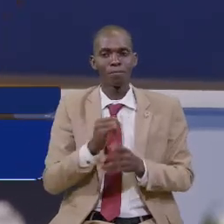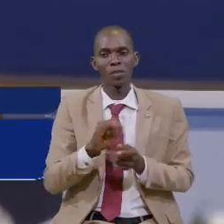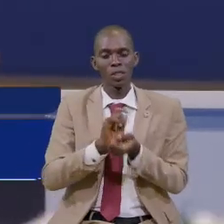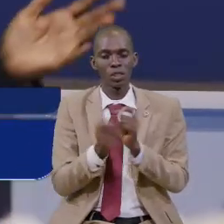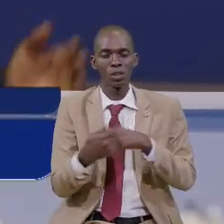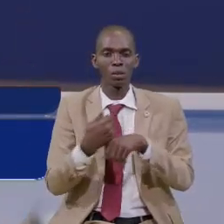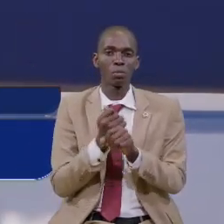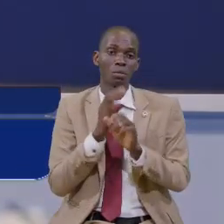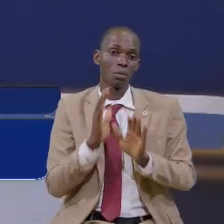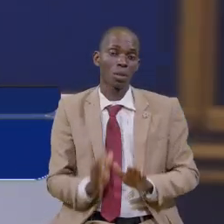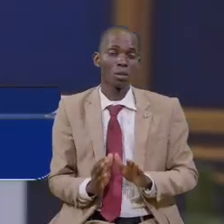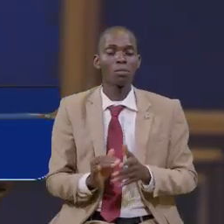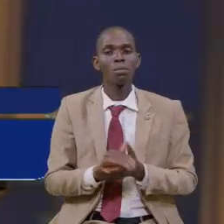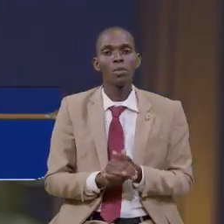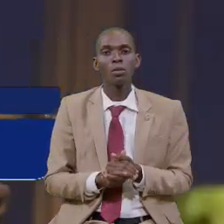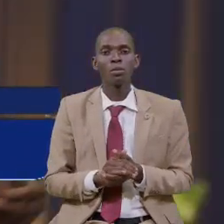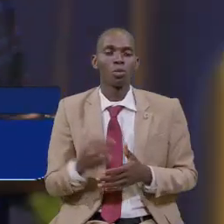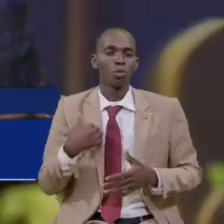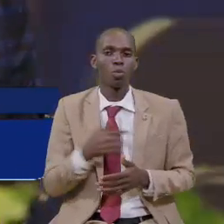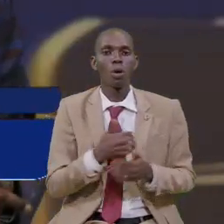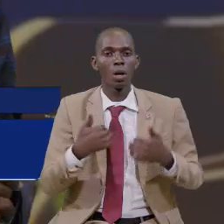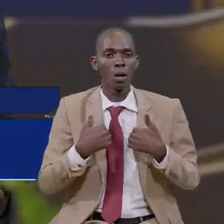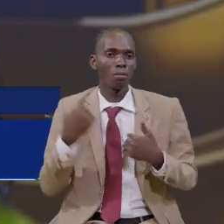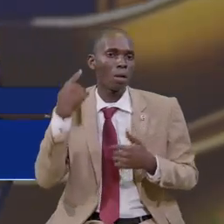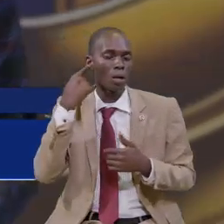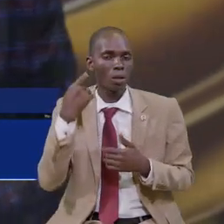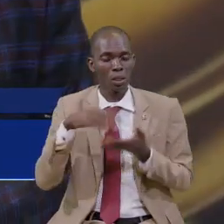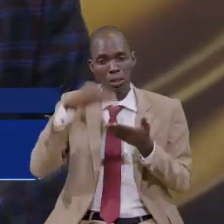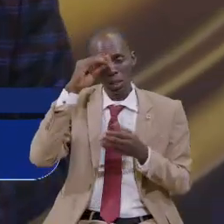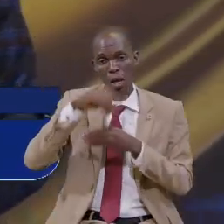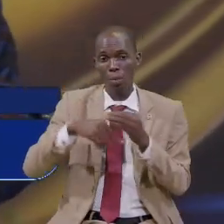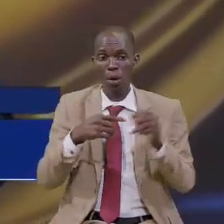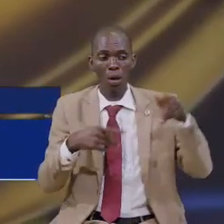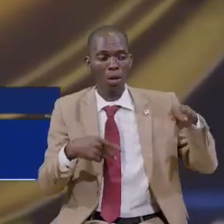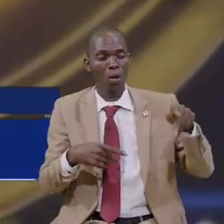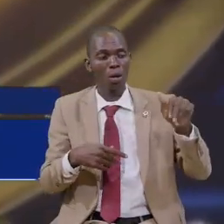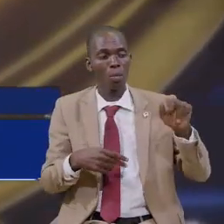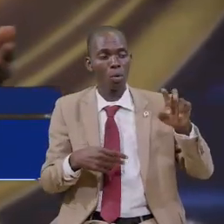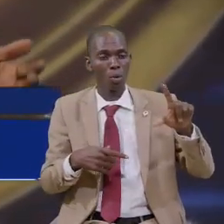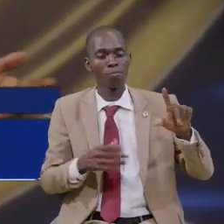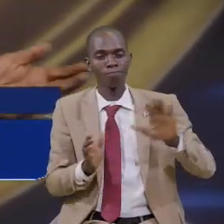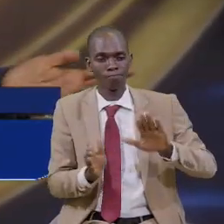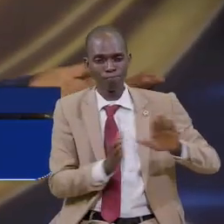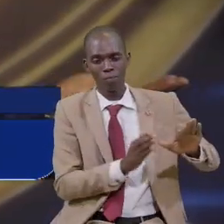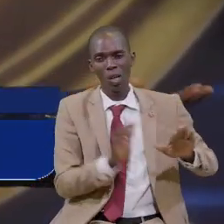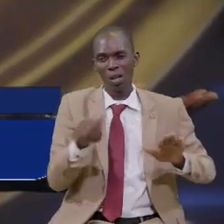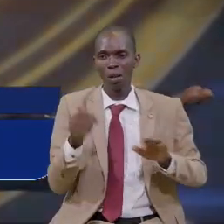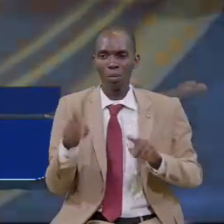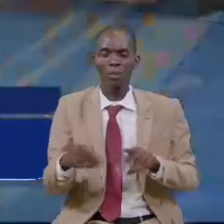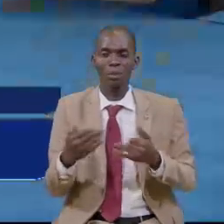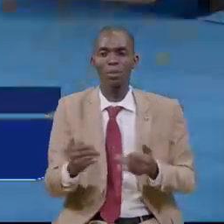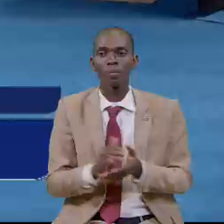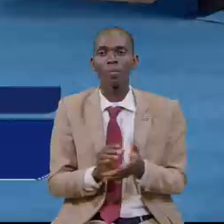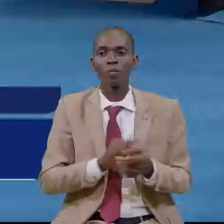Well, I've spoken about Paul. Let me talk about another person. You know, when you get to a